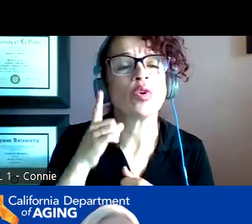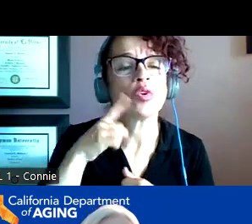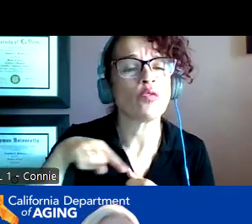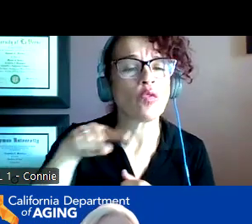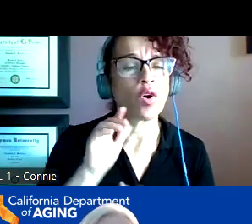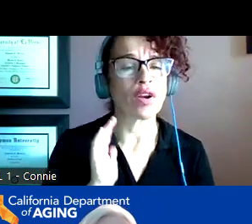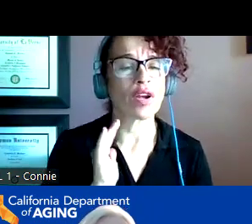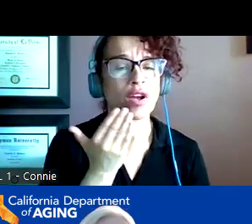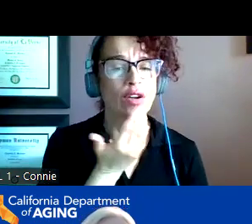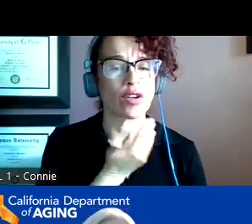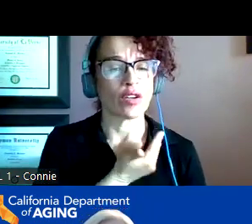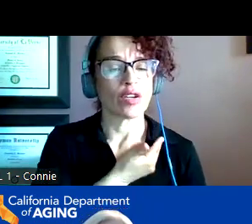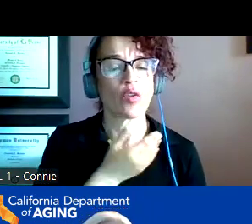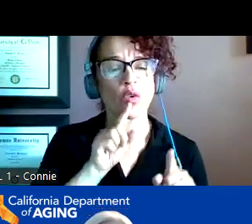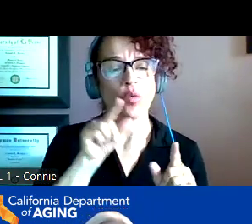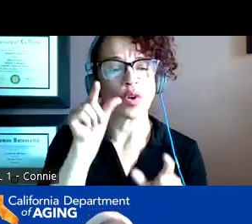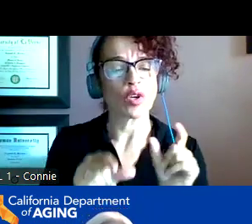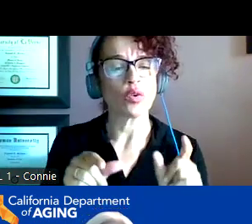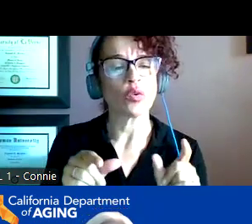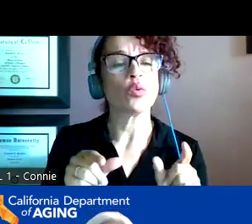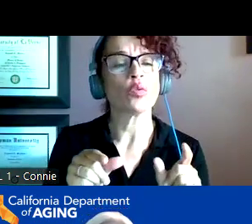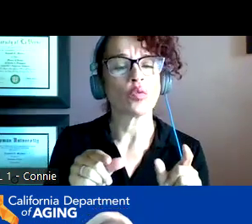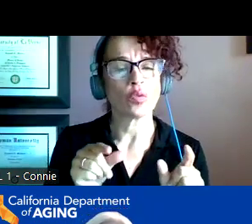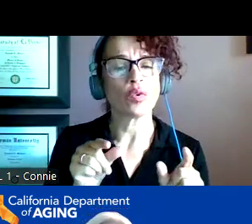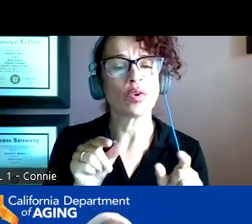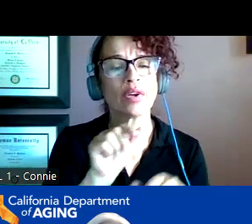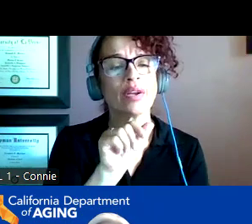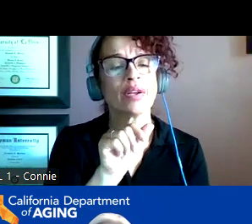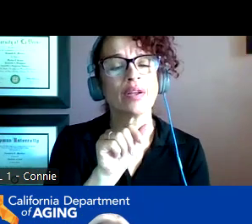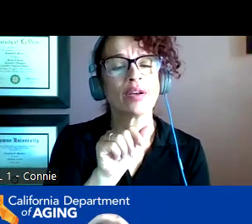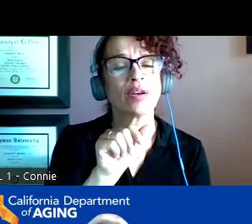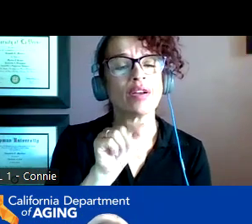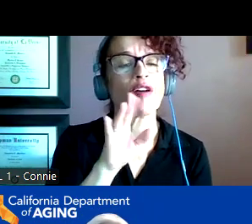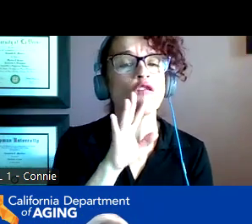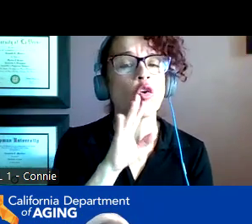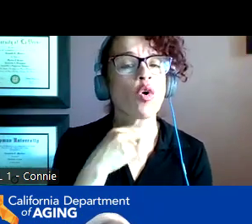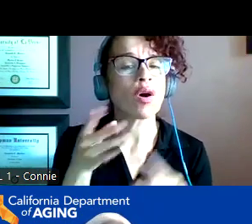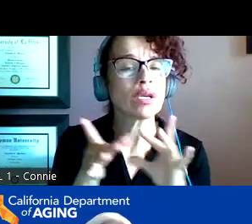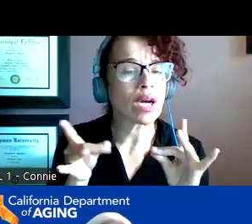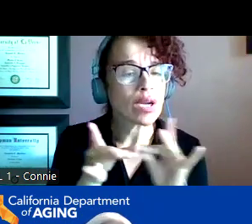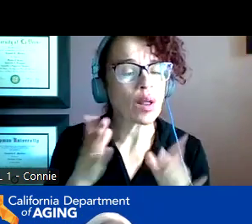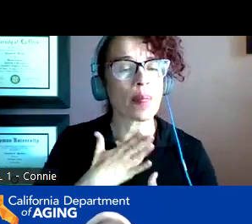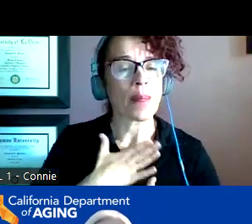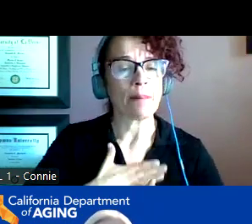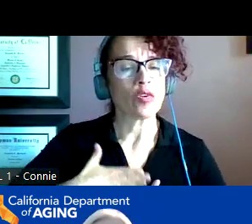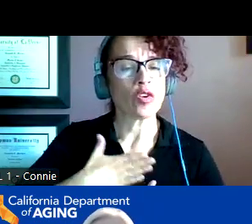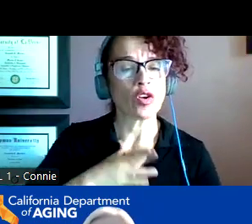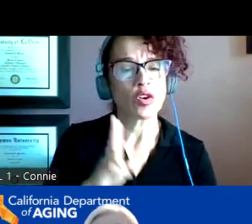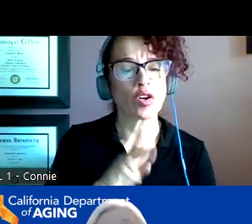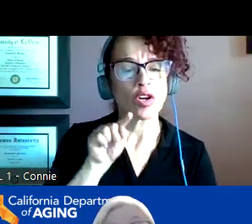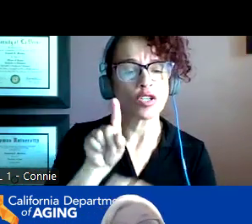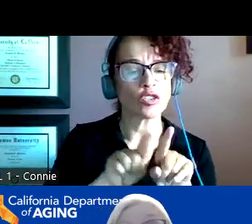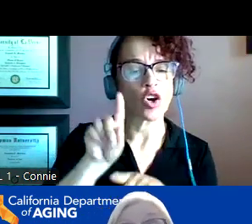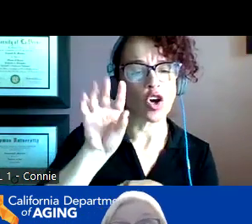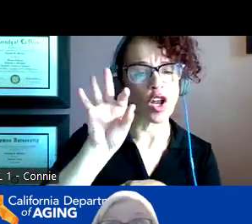our attendees wish to leave a verbal comment, please either hit